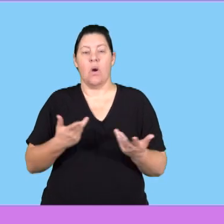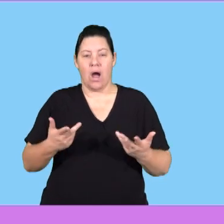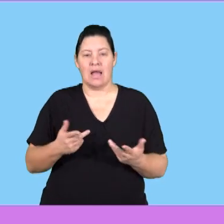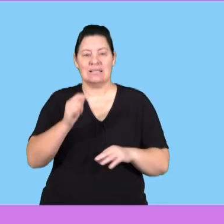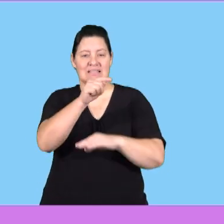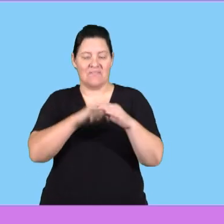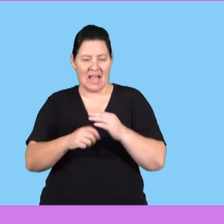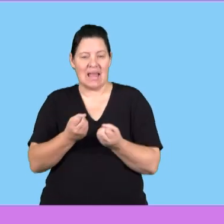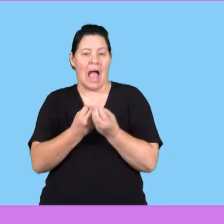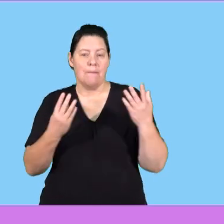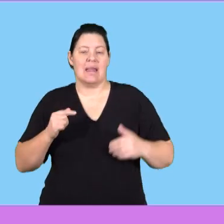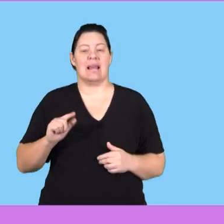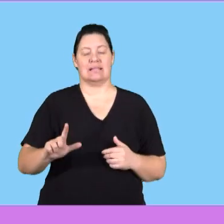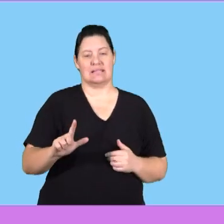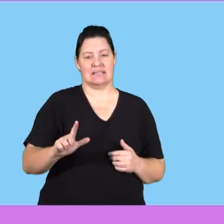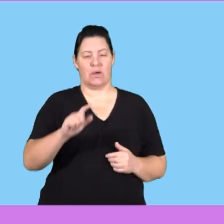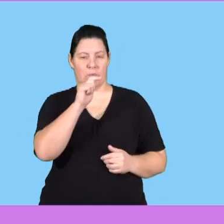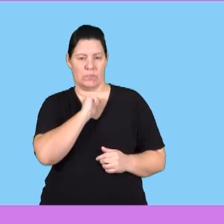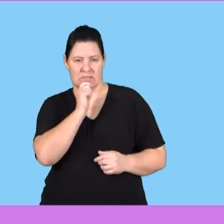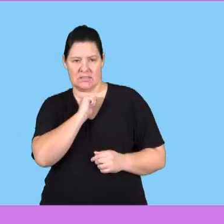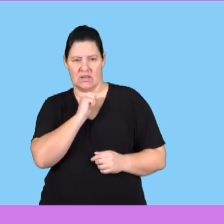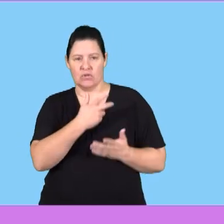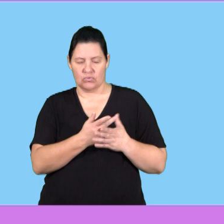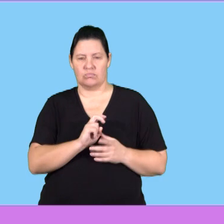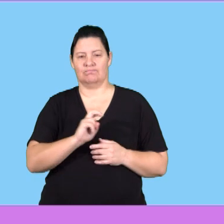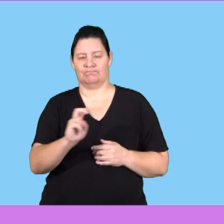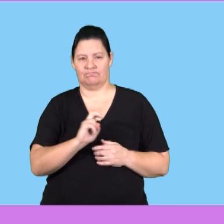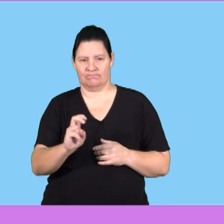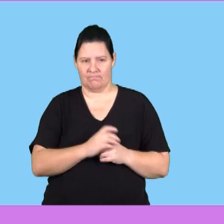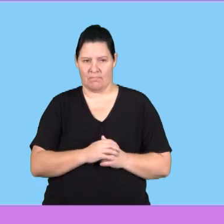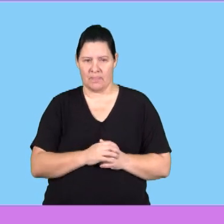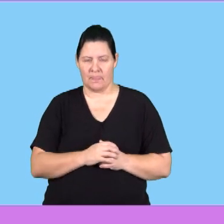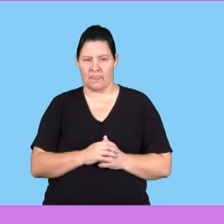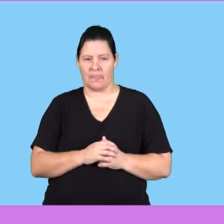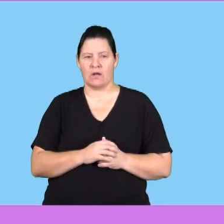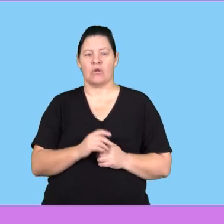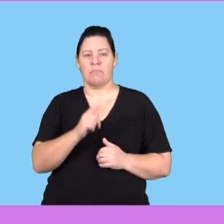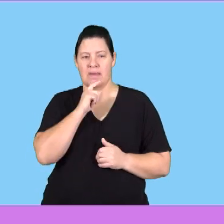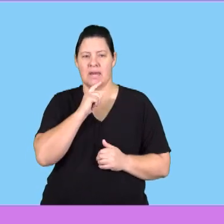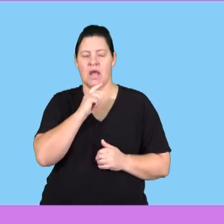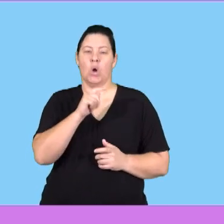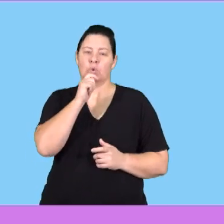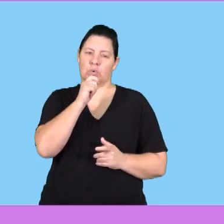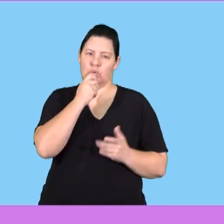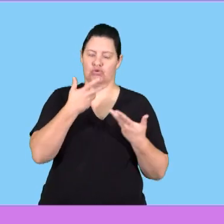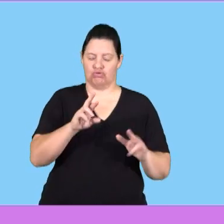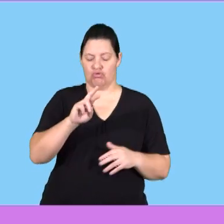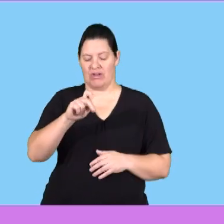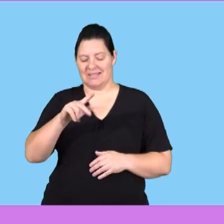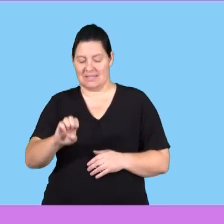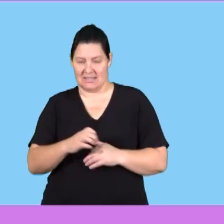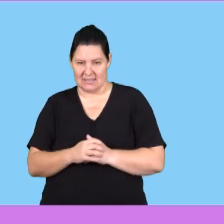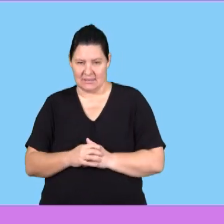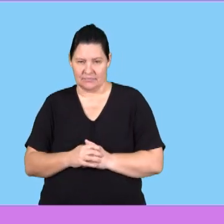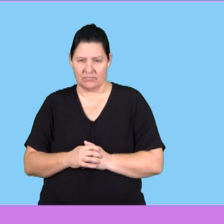the liters which were used to travel that specific distance. So